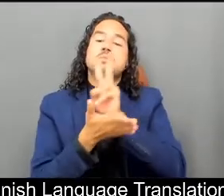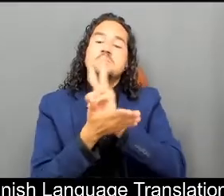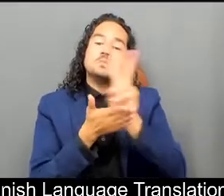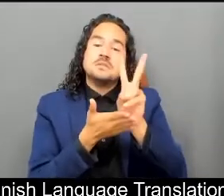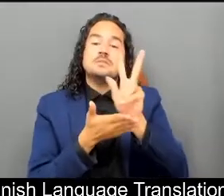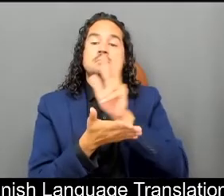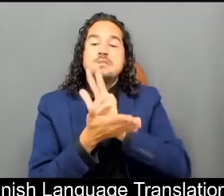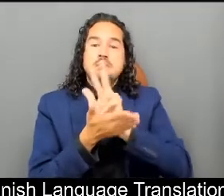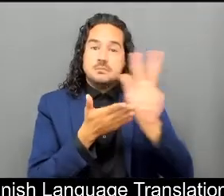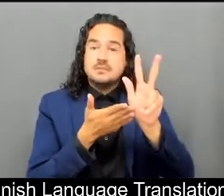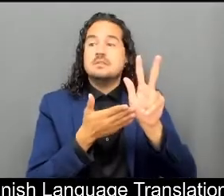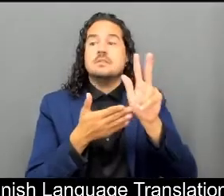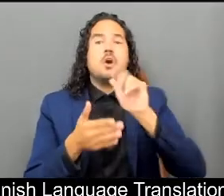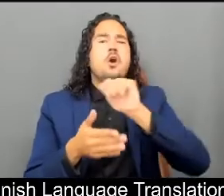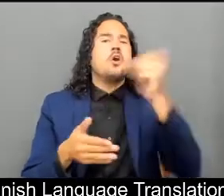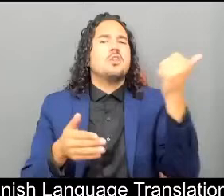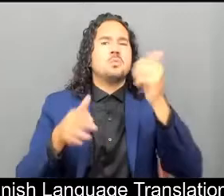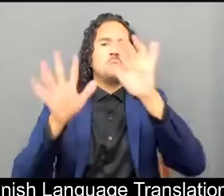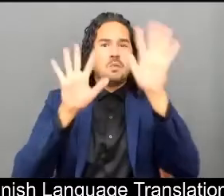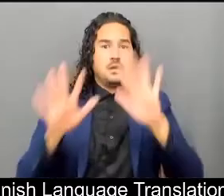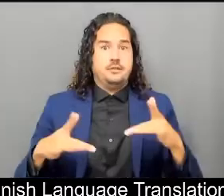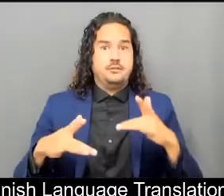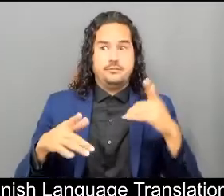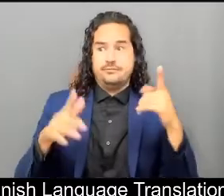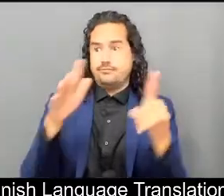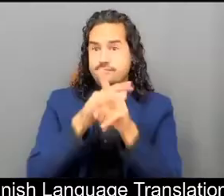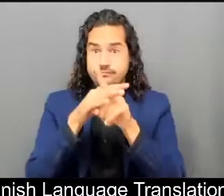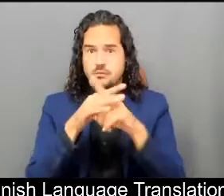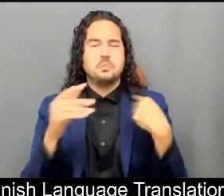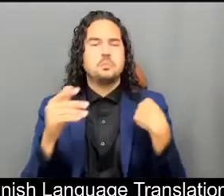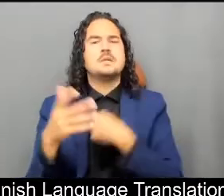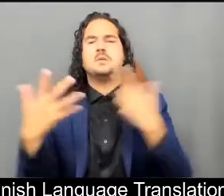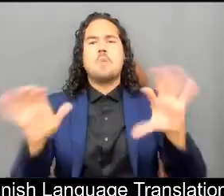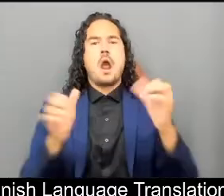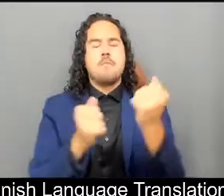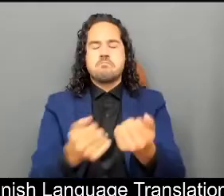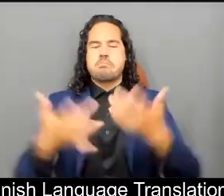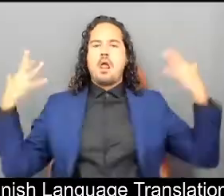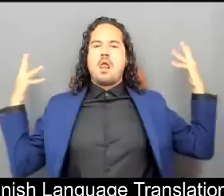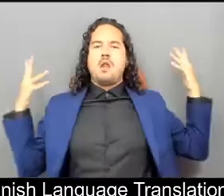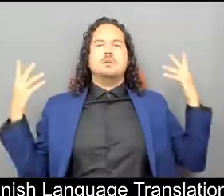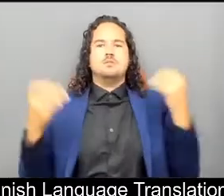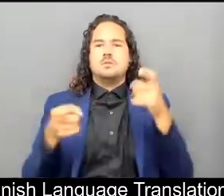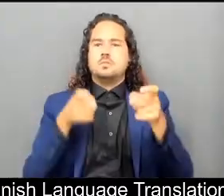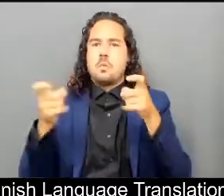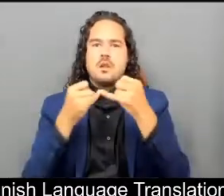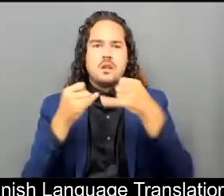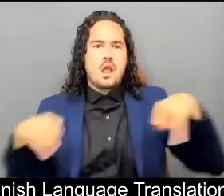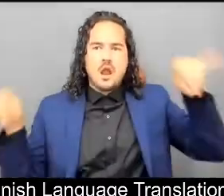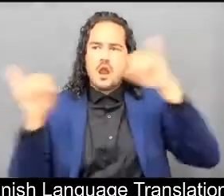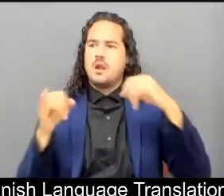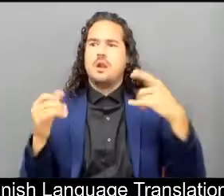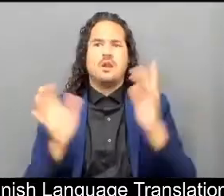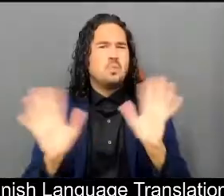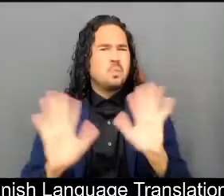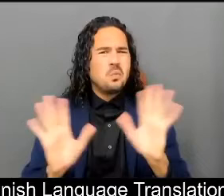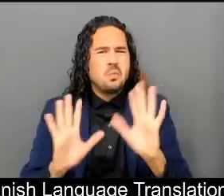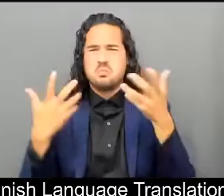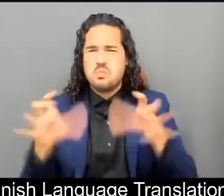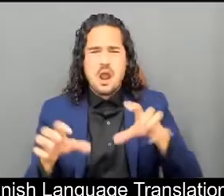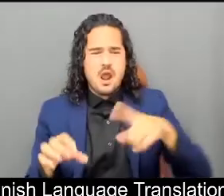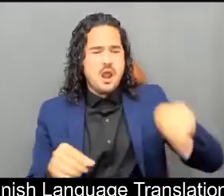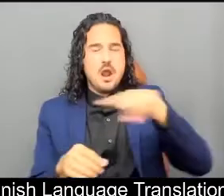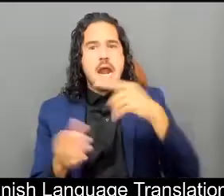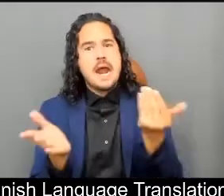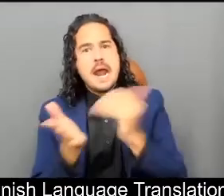don't lose these control lines. That's the most important thing, because none of us want to go through this again. And we've got to make sure we button up those lines around